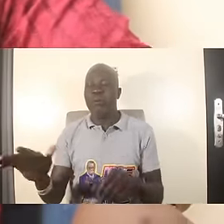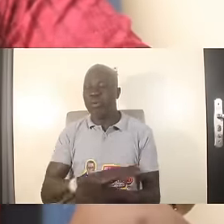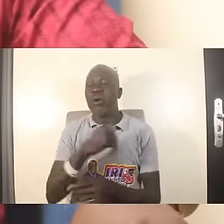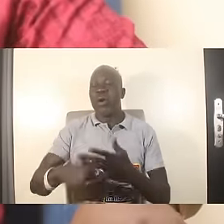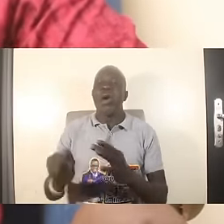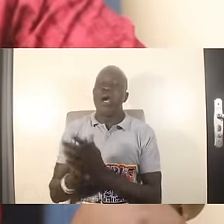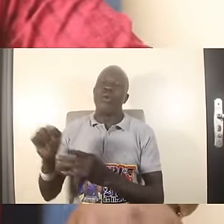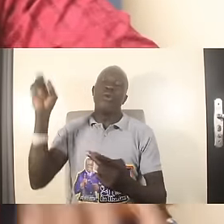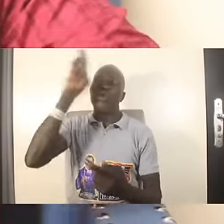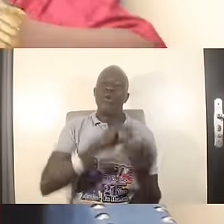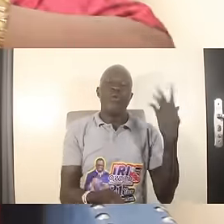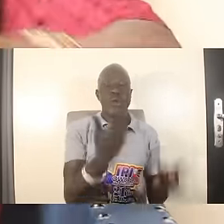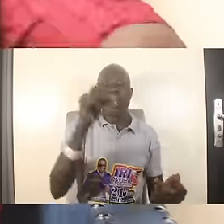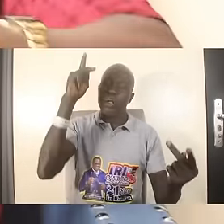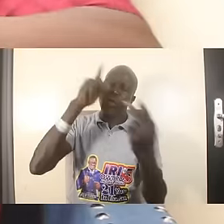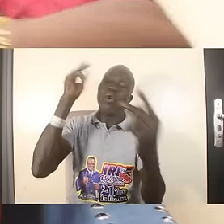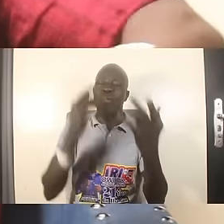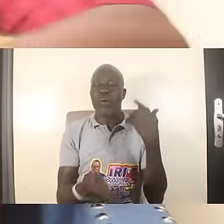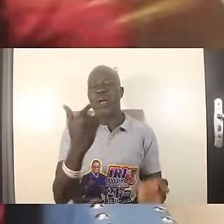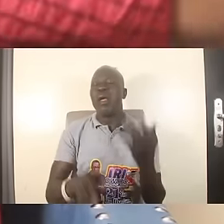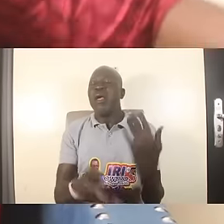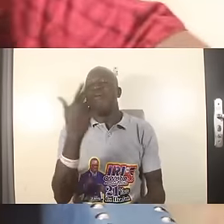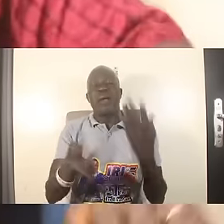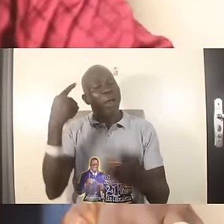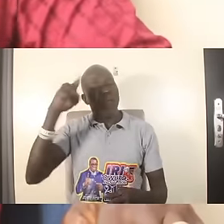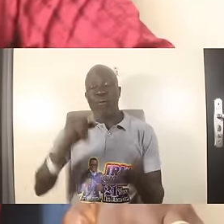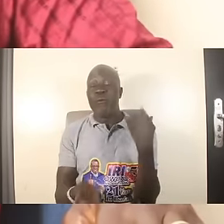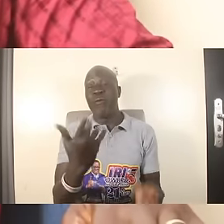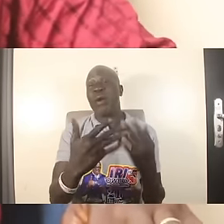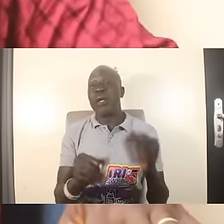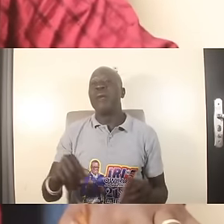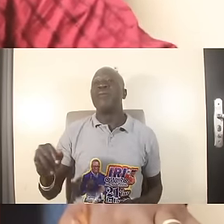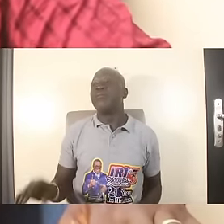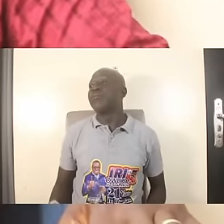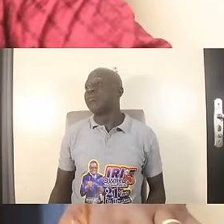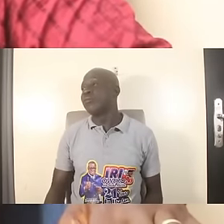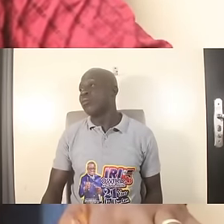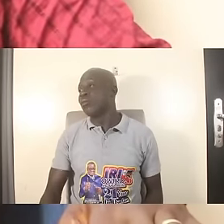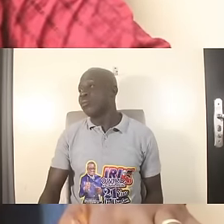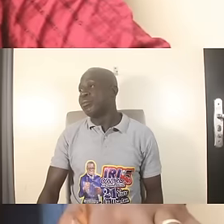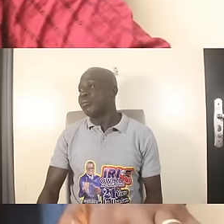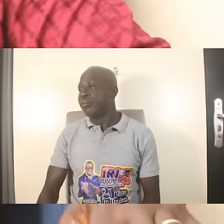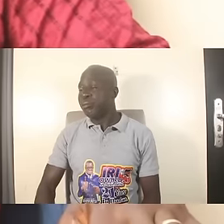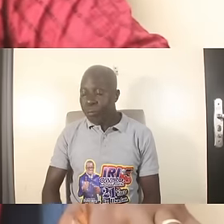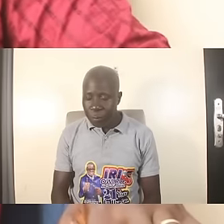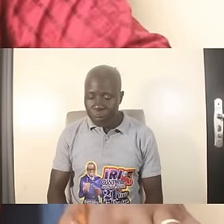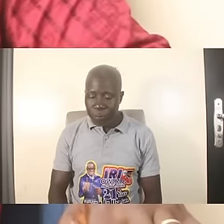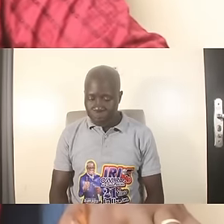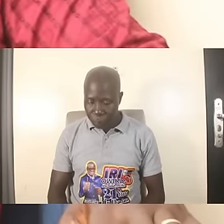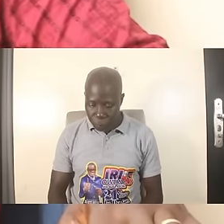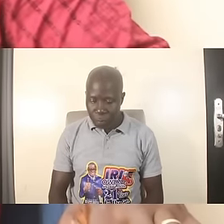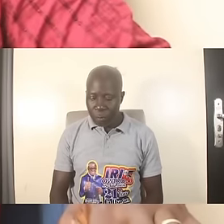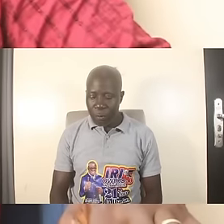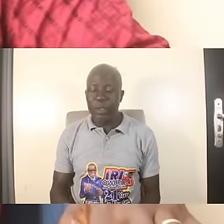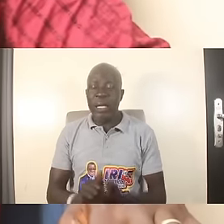God. A fire without fire. Fire for fire. I call it enough for enough. Ben, Chloe. Of you, Koshebi Kokore. Oh, no, no,